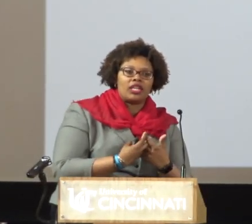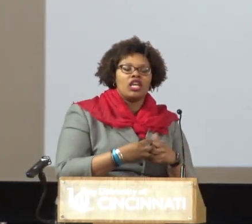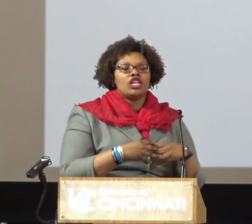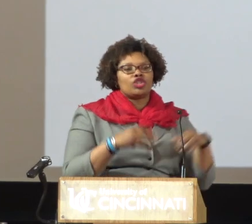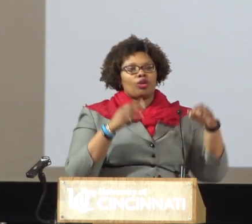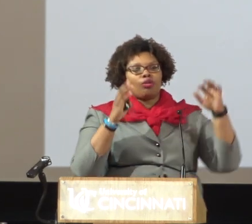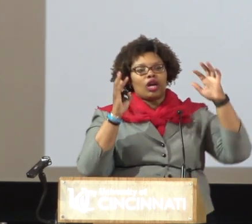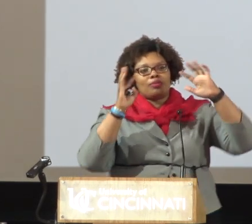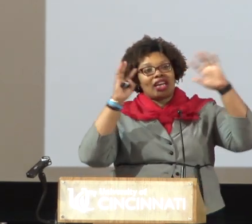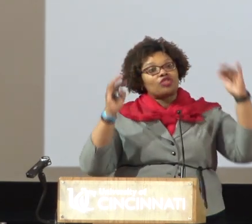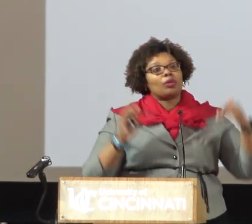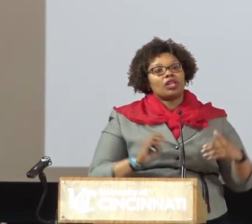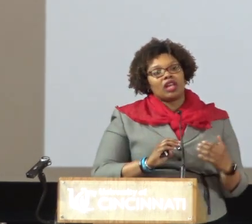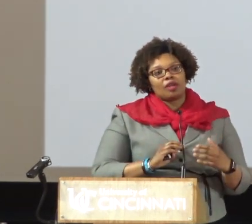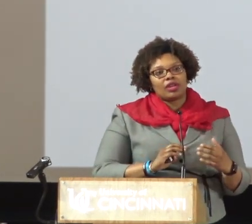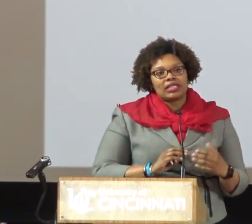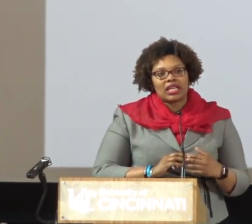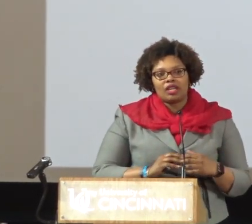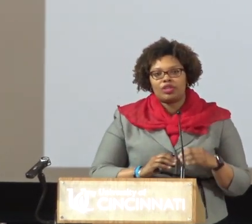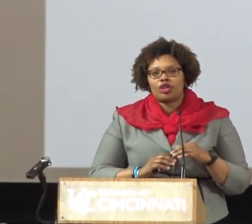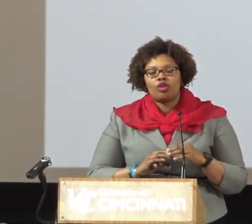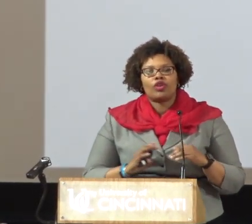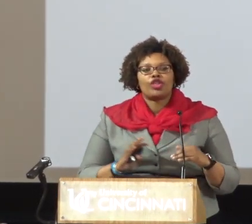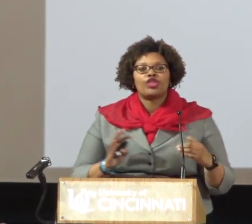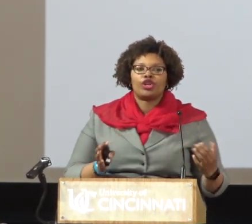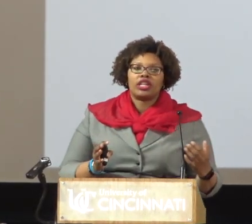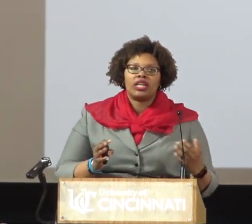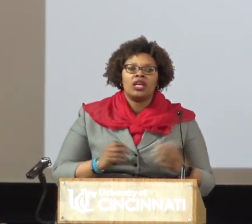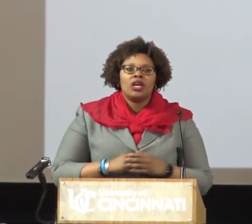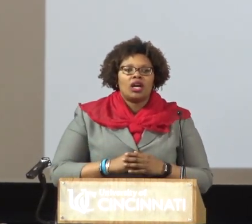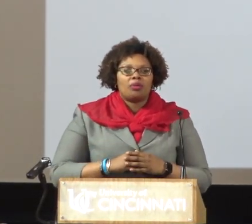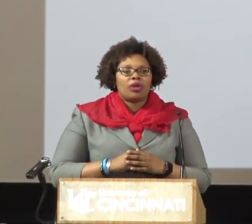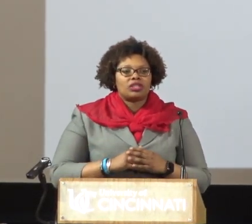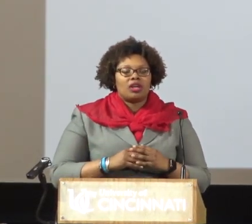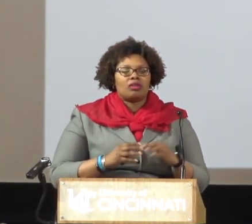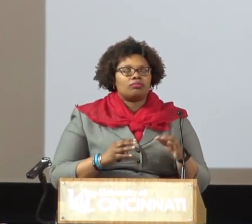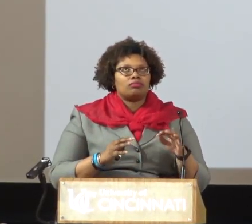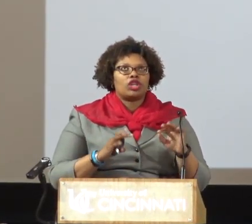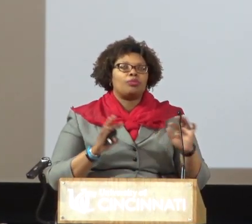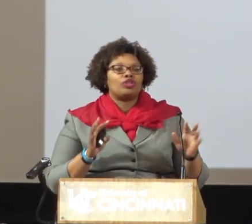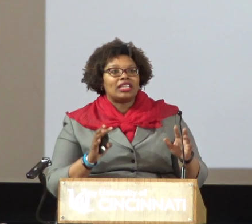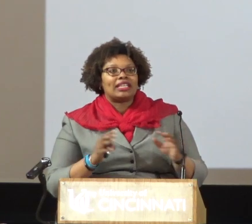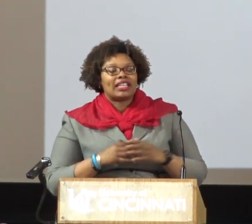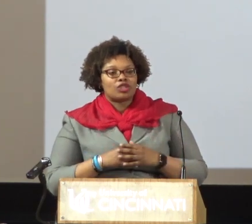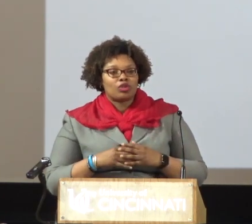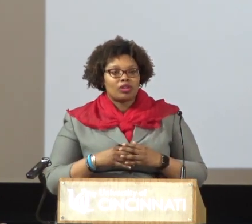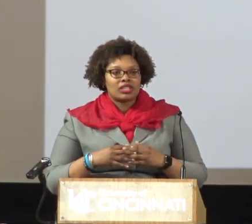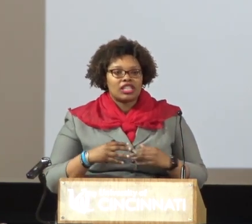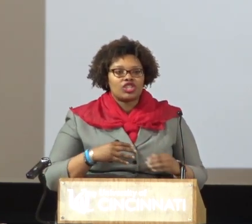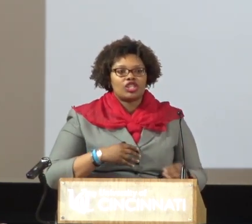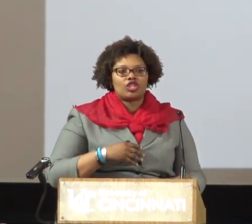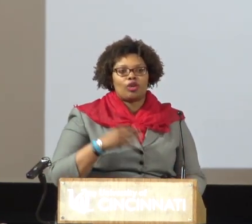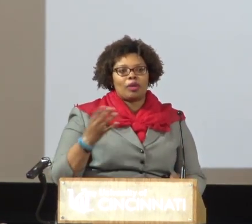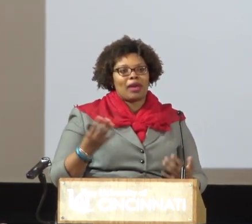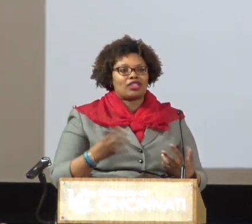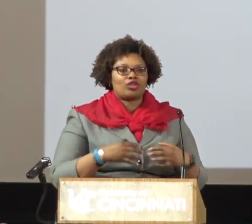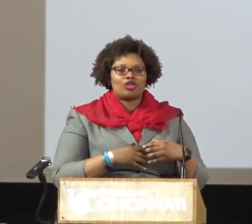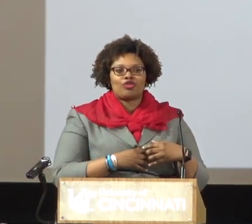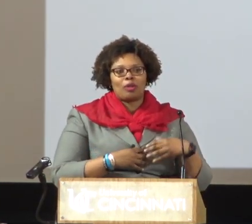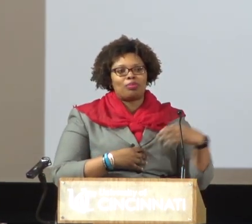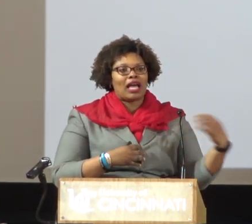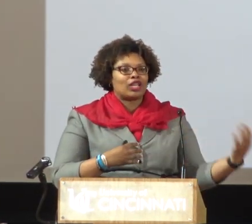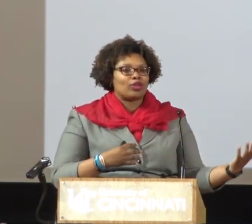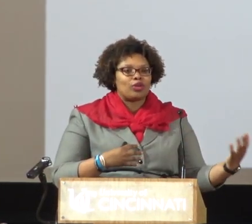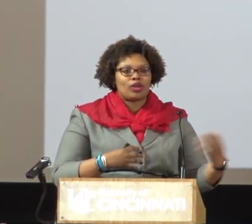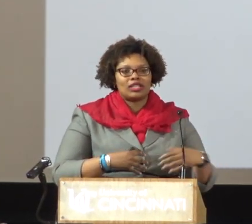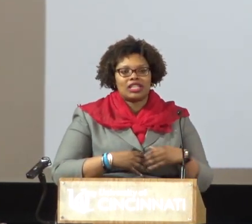from it. So that's from the library side, but there are over 30 community engagement organizations, so ambassadors